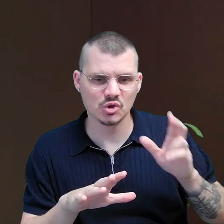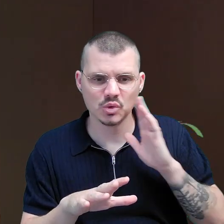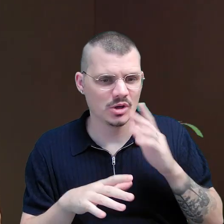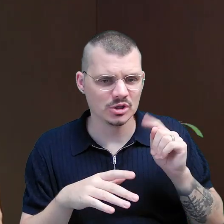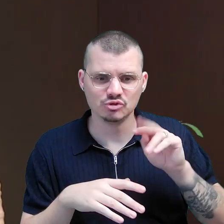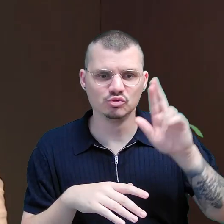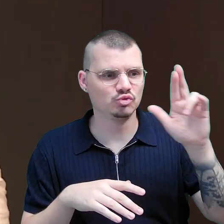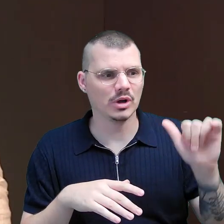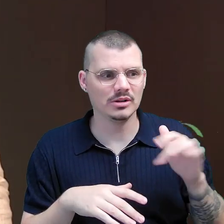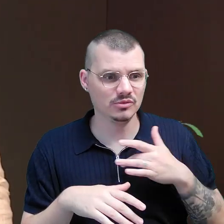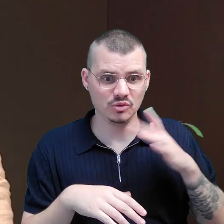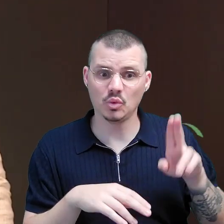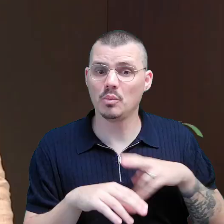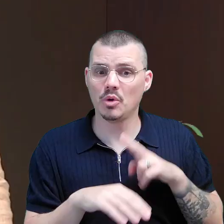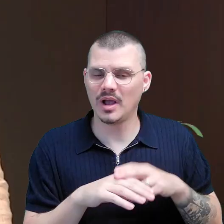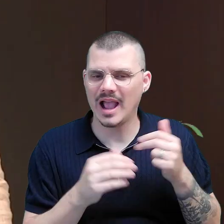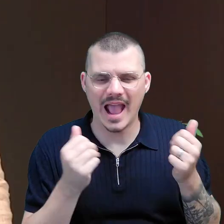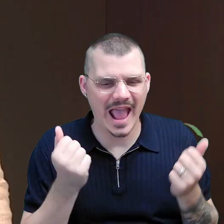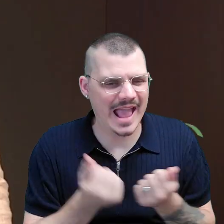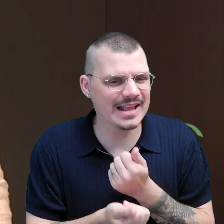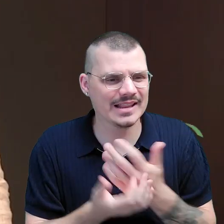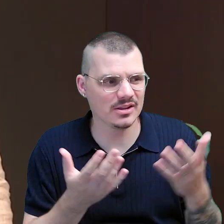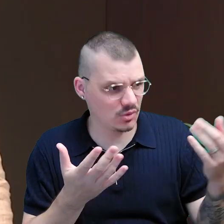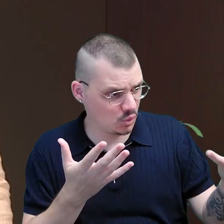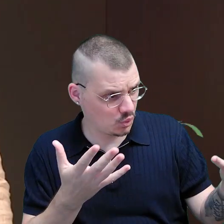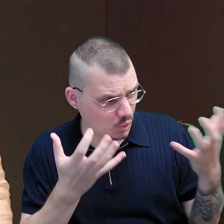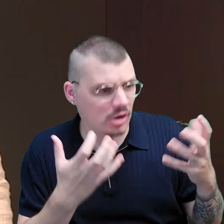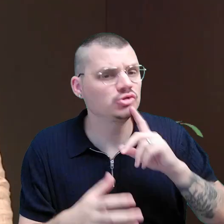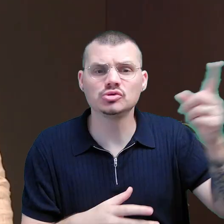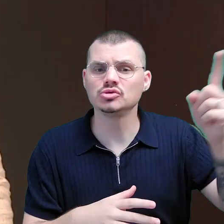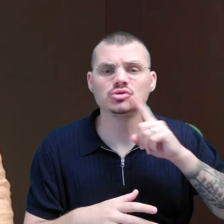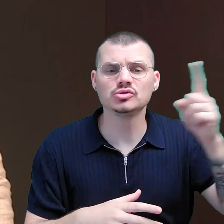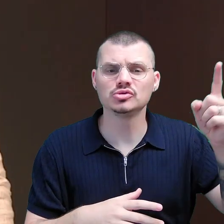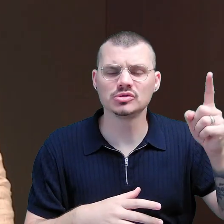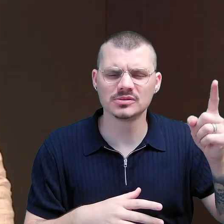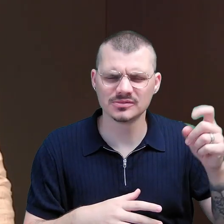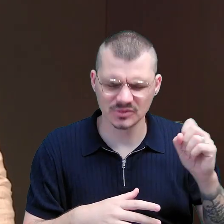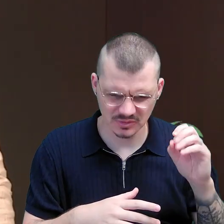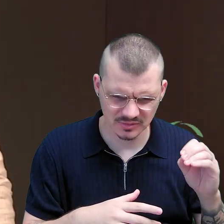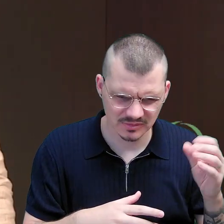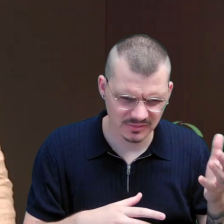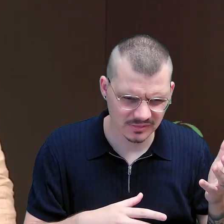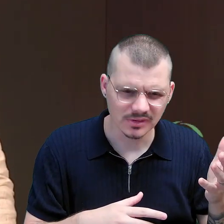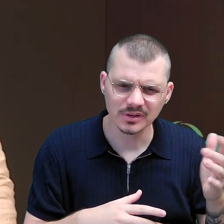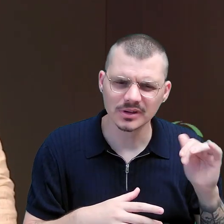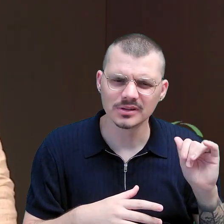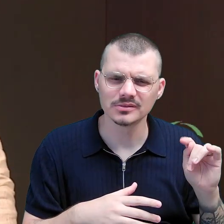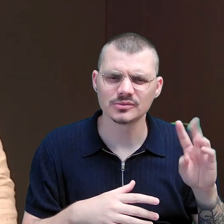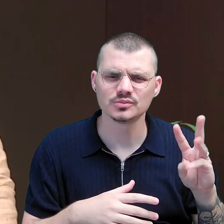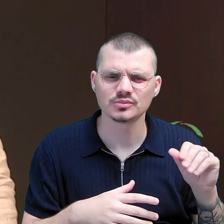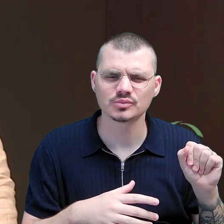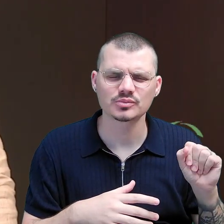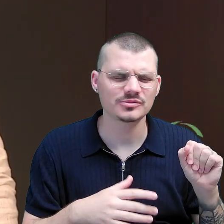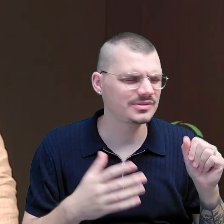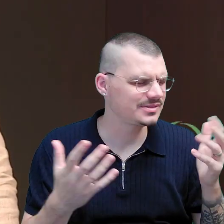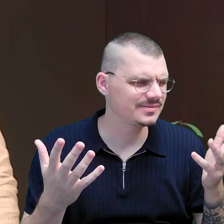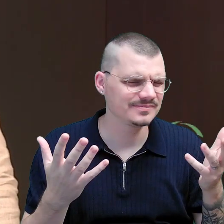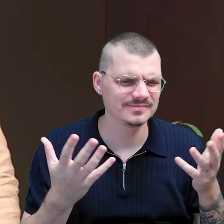do anything anybody proposed. So it was a kind of